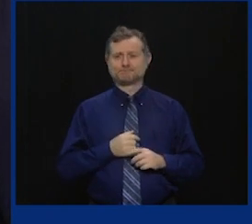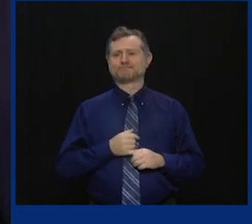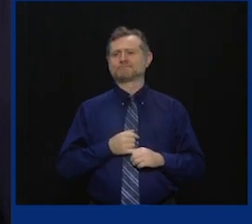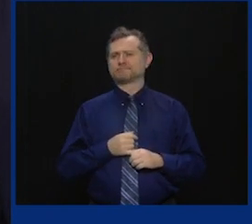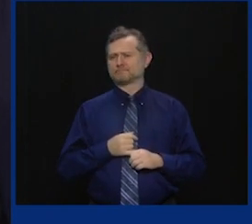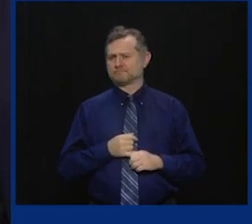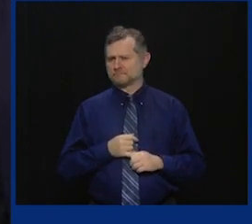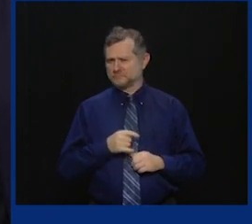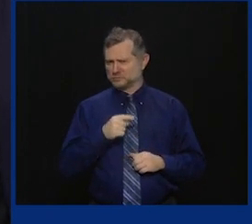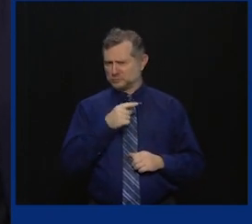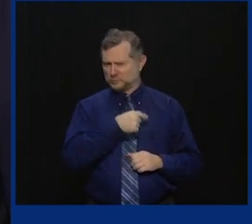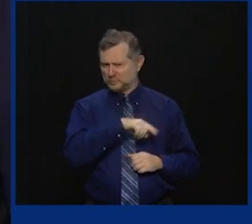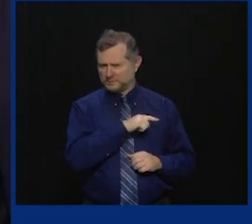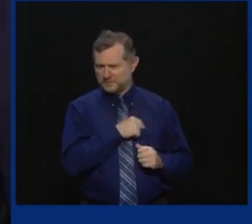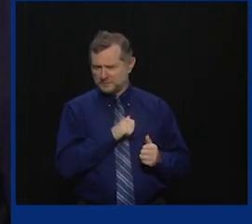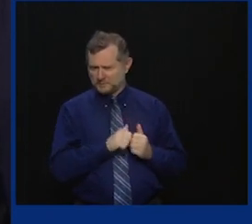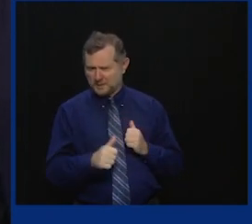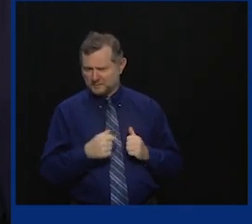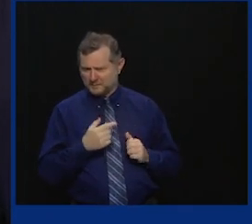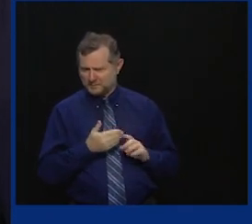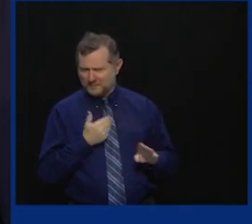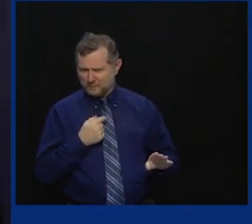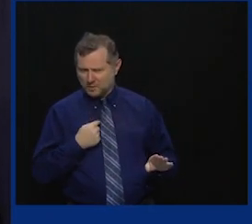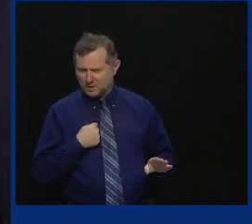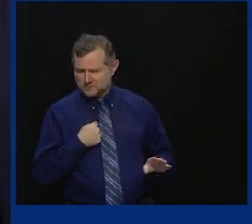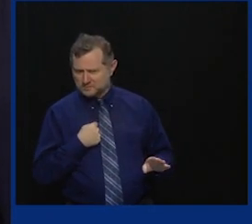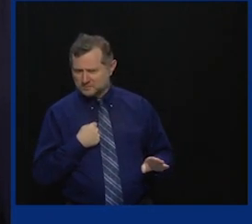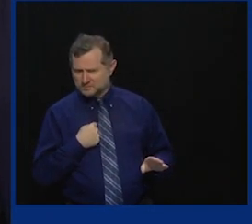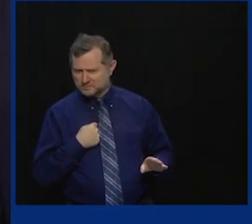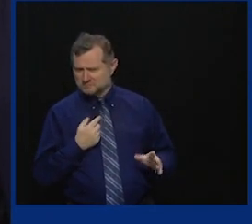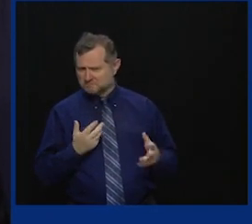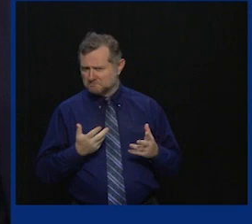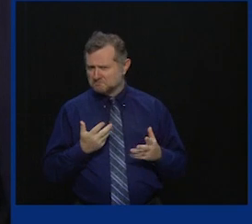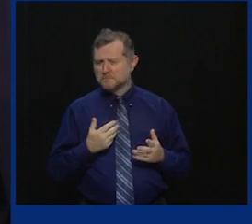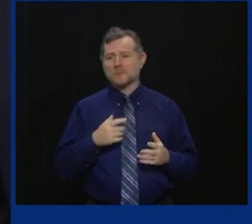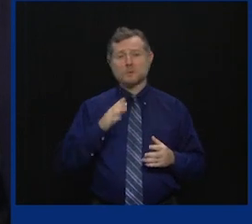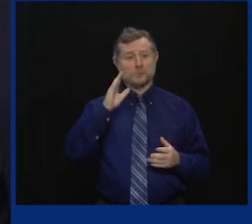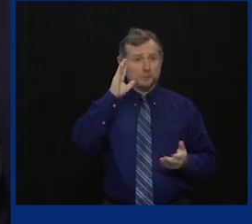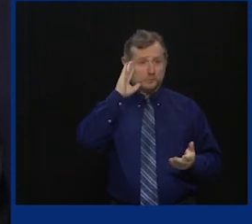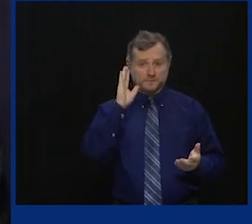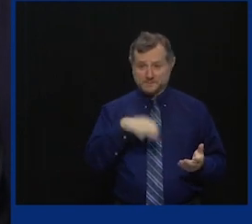did? Because, as you all know,